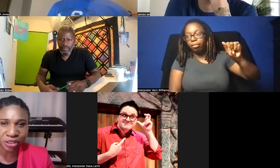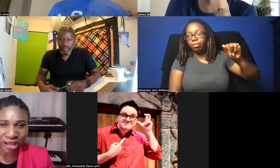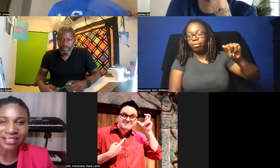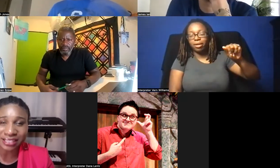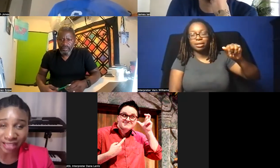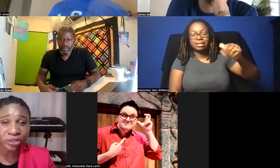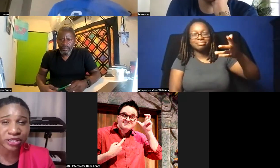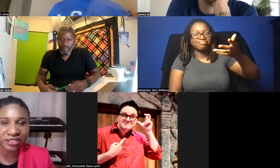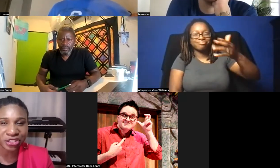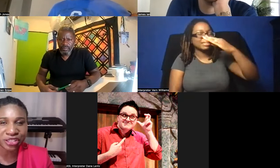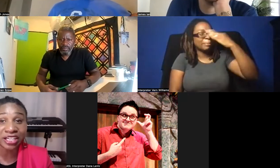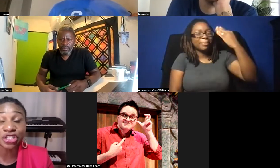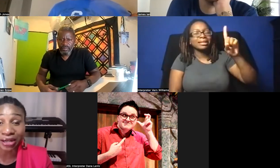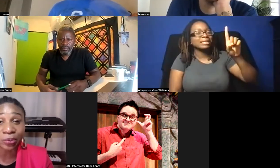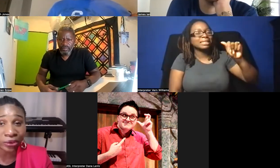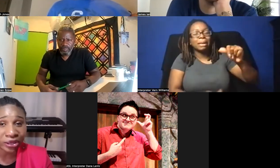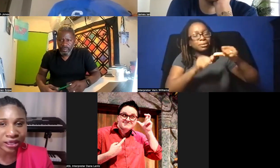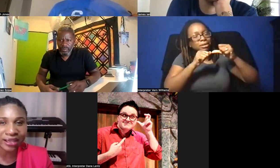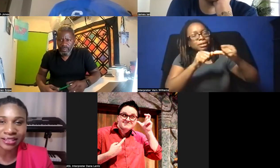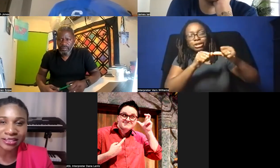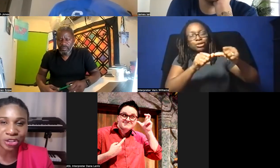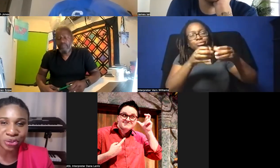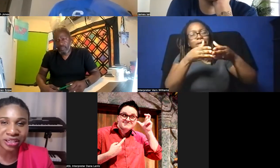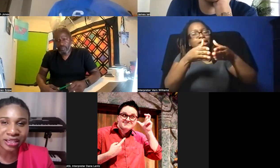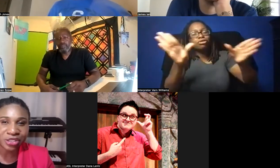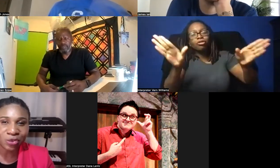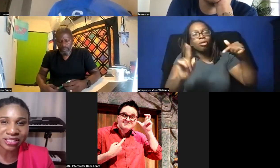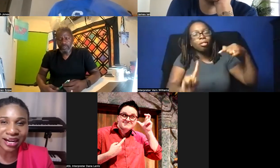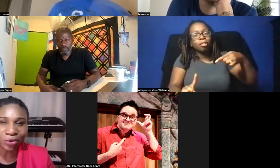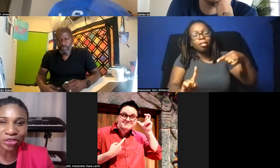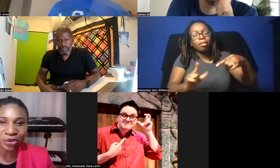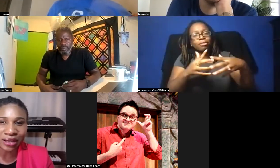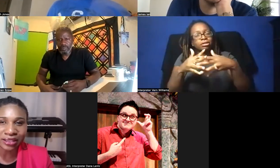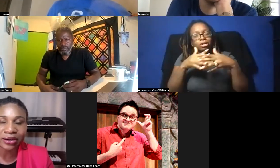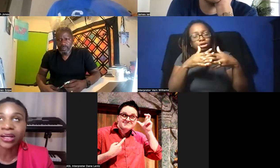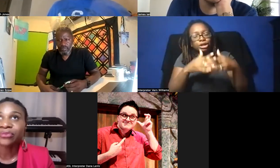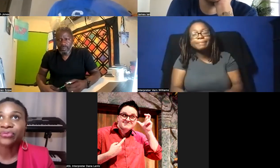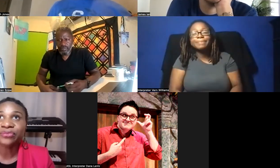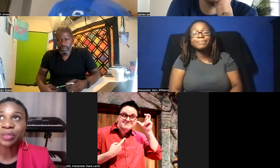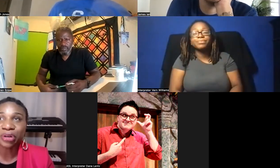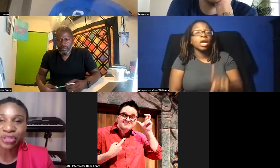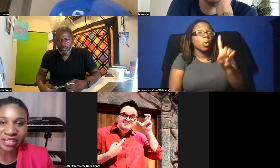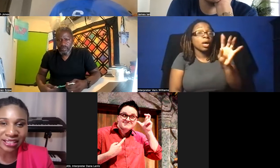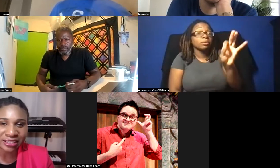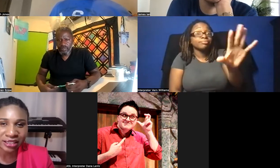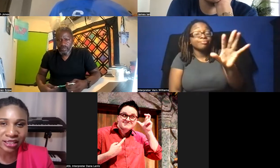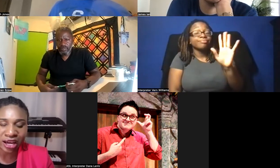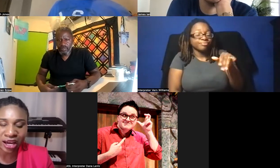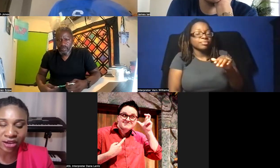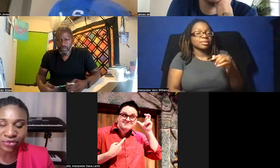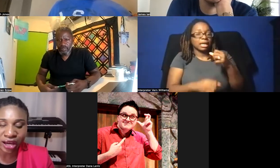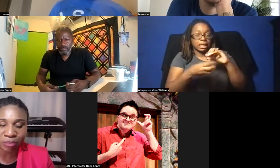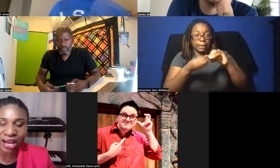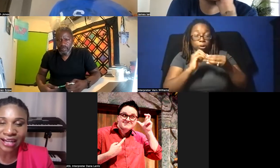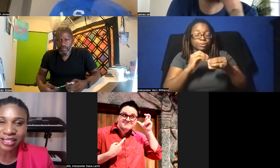the Black disabled contingent in general in this country. Just one stat I want to throw out there: 50%